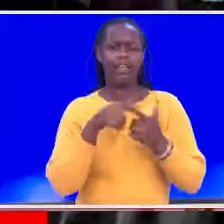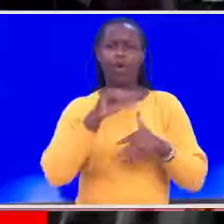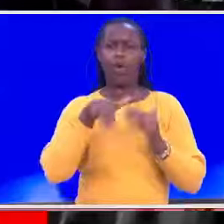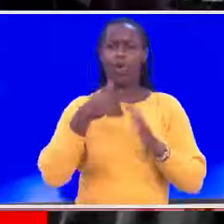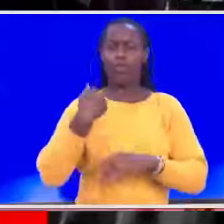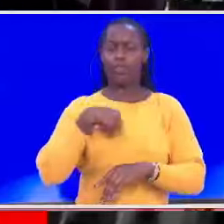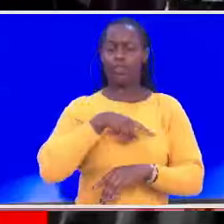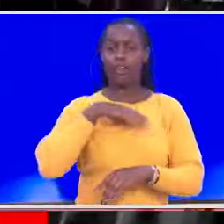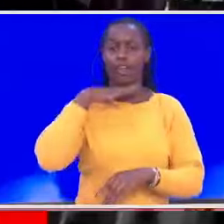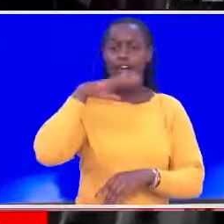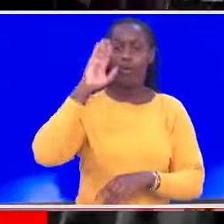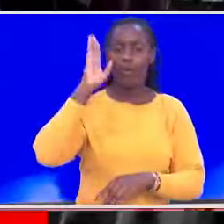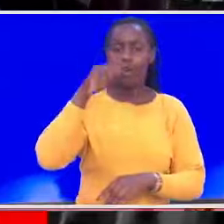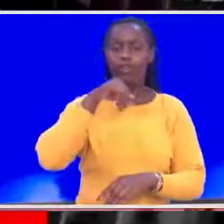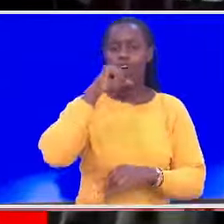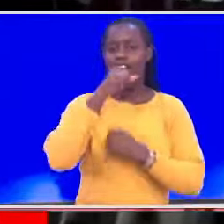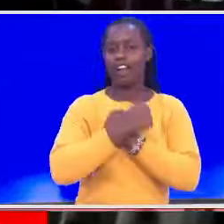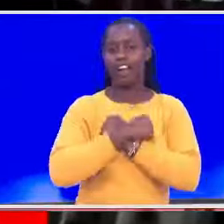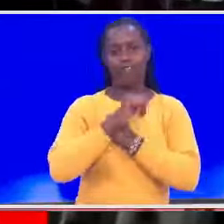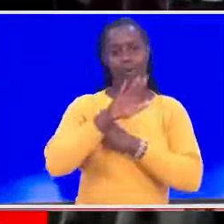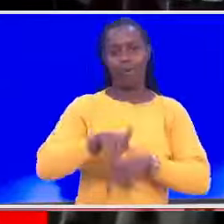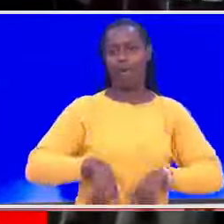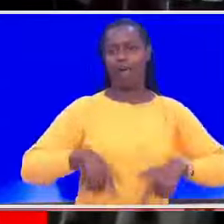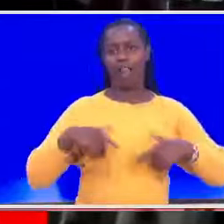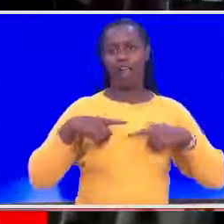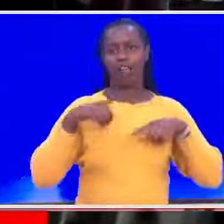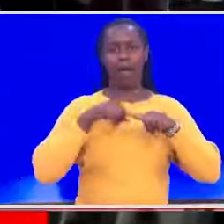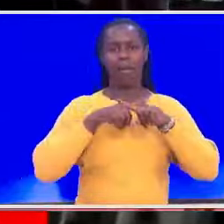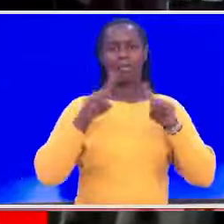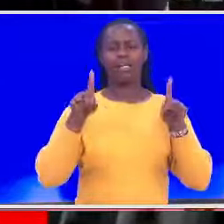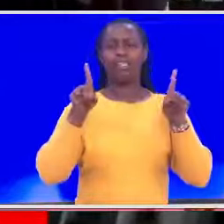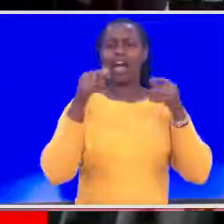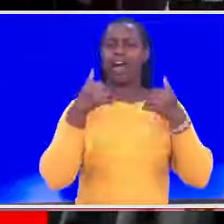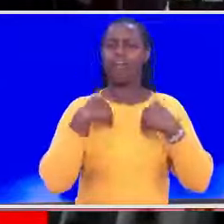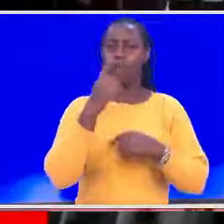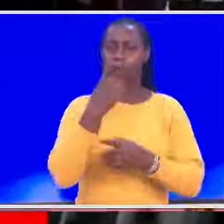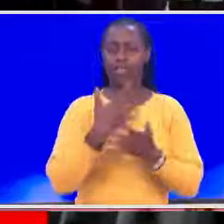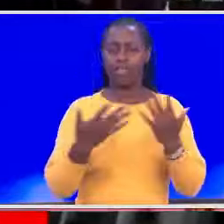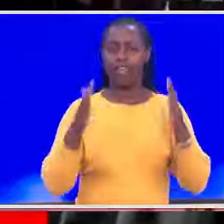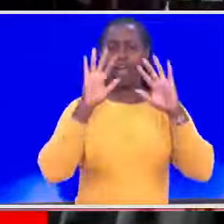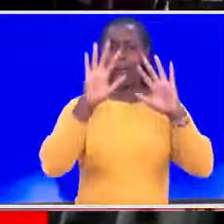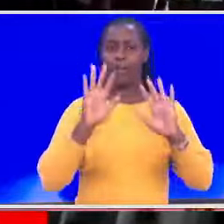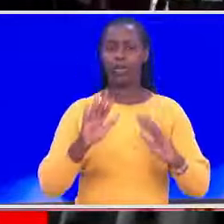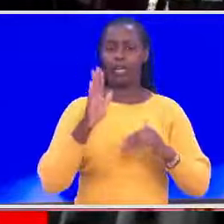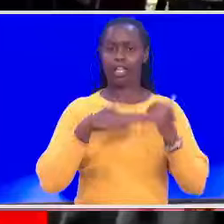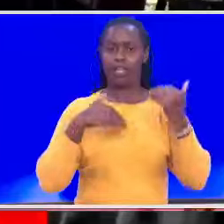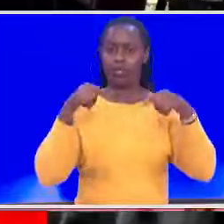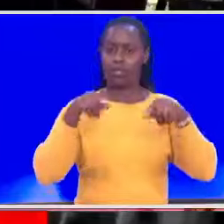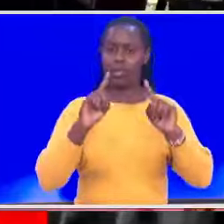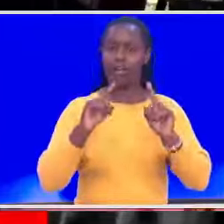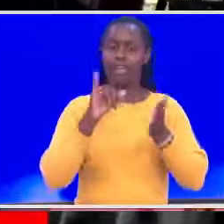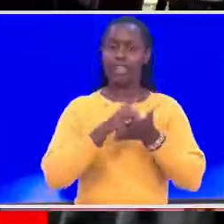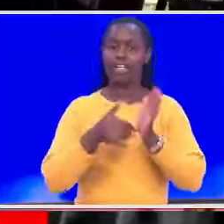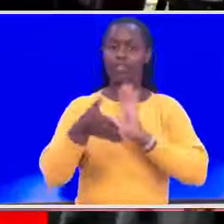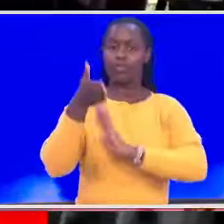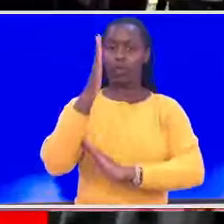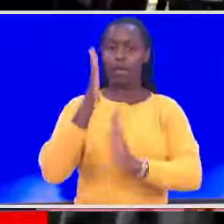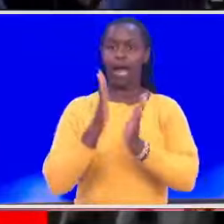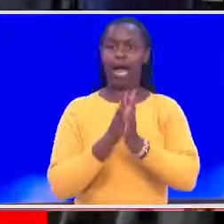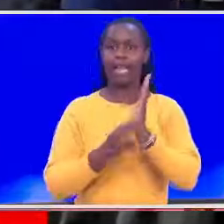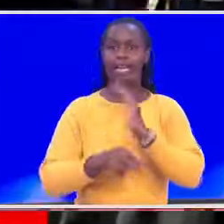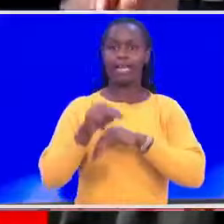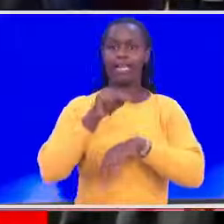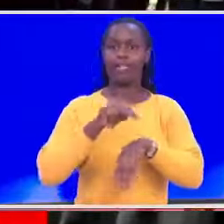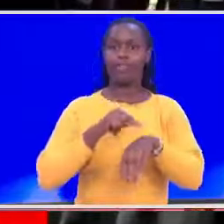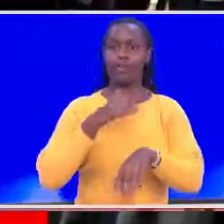yote sana, na iko kitu moja kubwa kushinda wewe, Mwenyezi Mungu na nchi yetu ya Kenya. Lima Al-Shabaab,